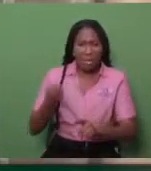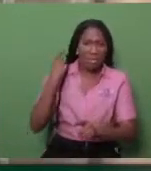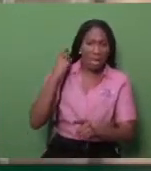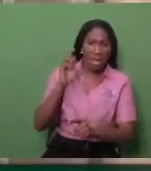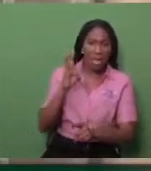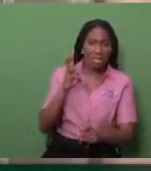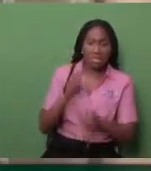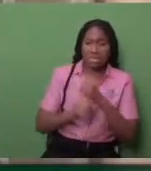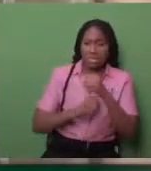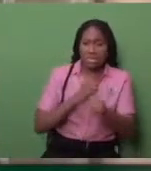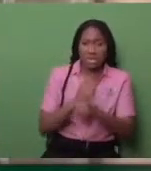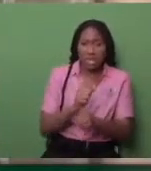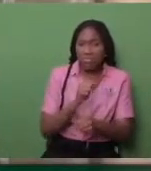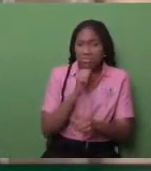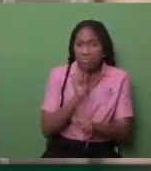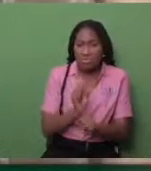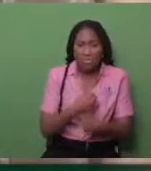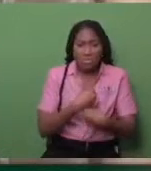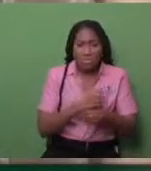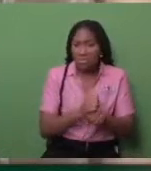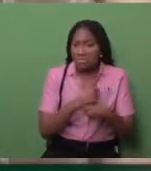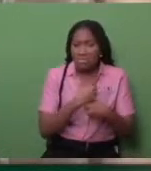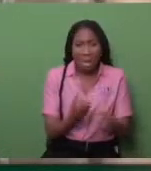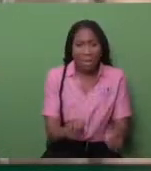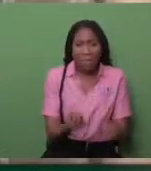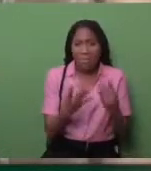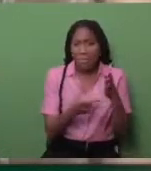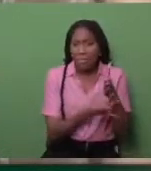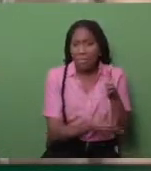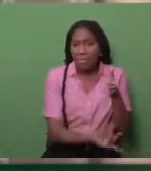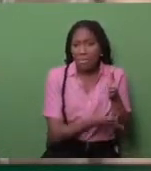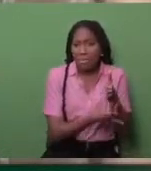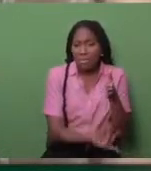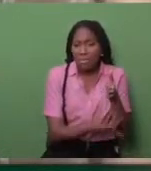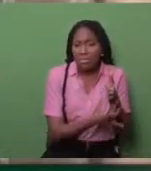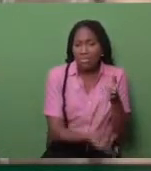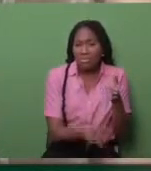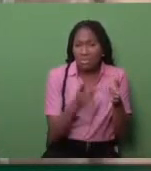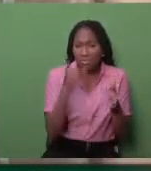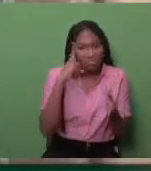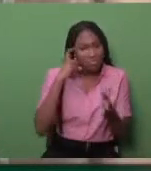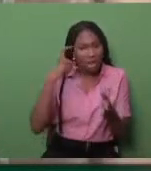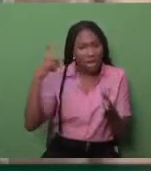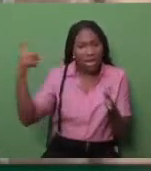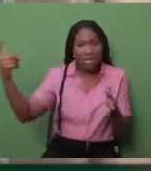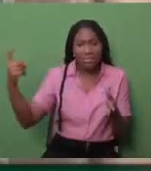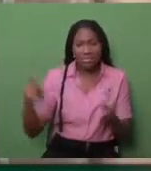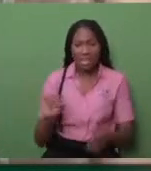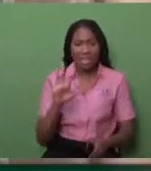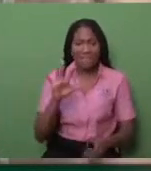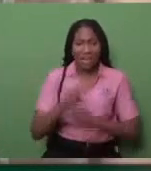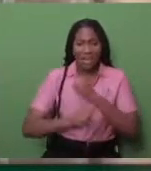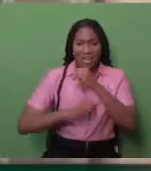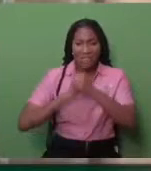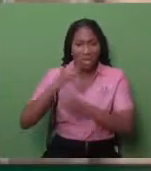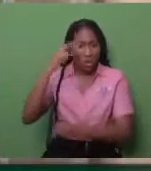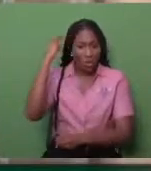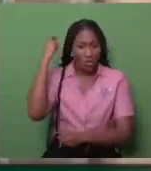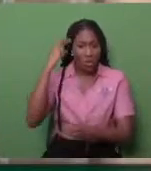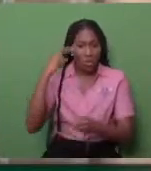it? More pie in the sky. For 5 years, the Prime Minister has beaten his chest that he's the nation's best